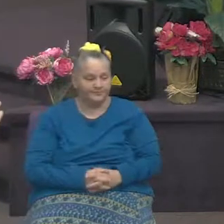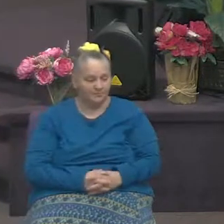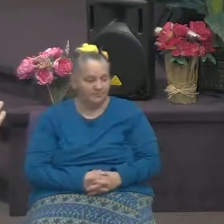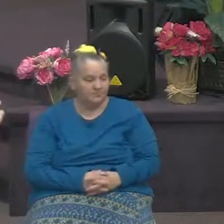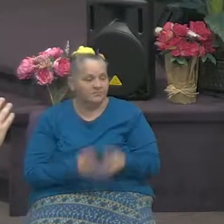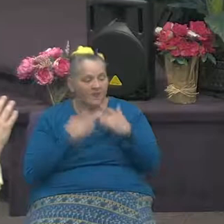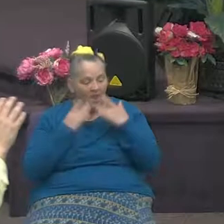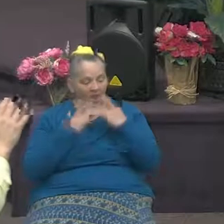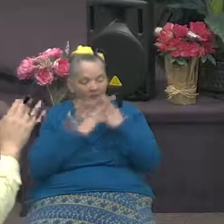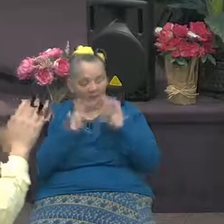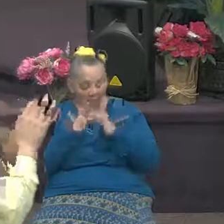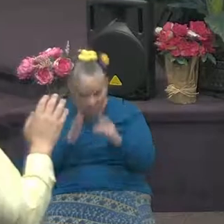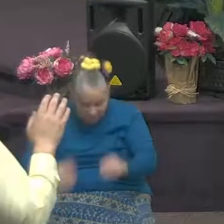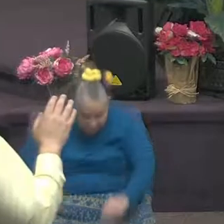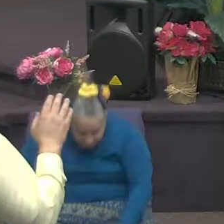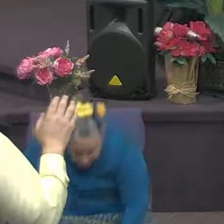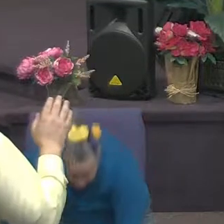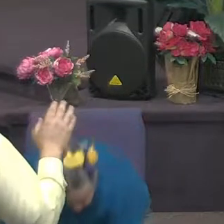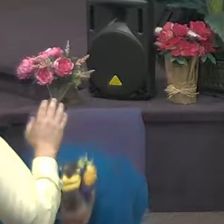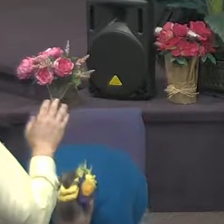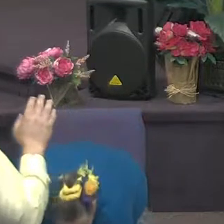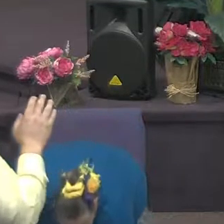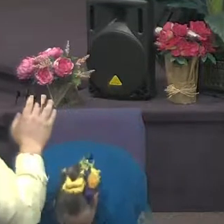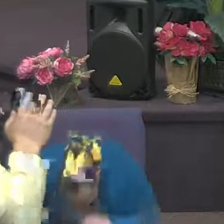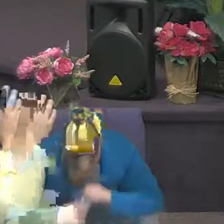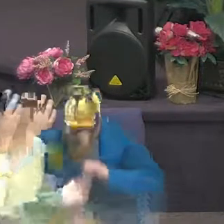Thank you, Jesus.